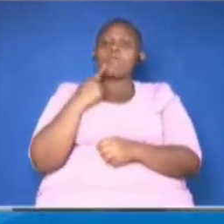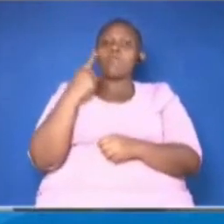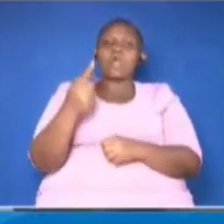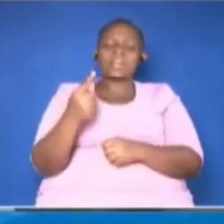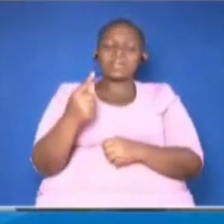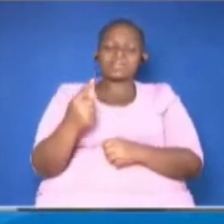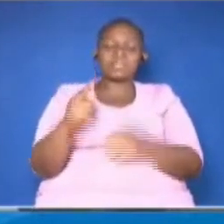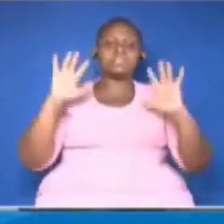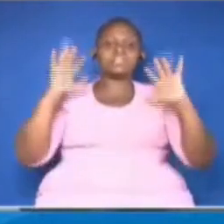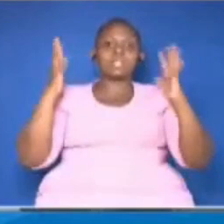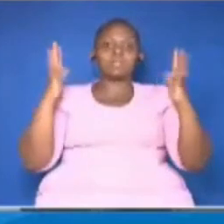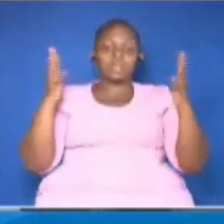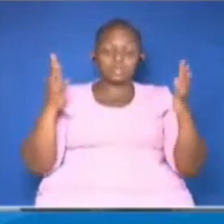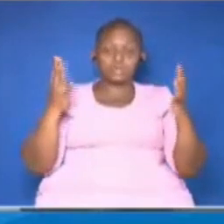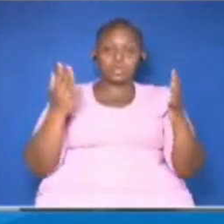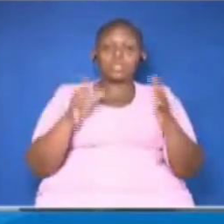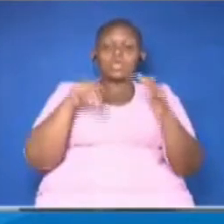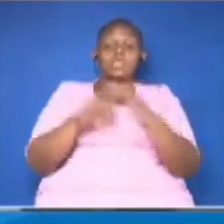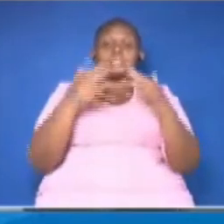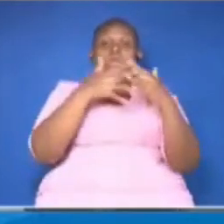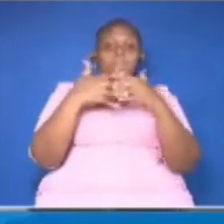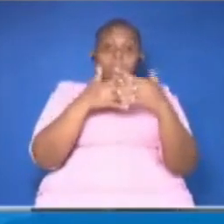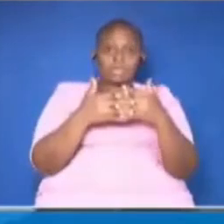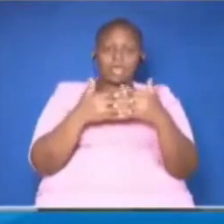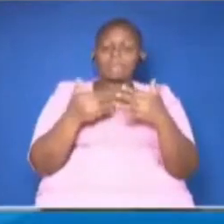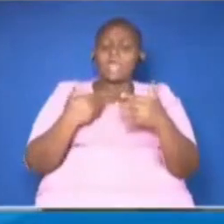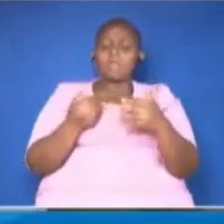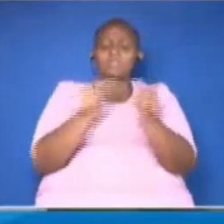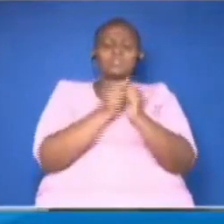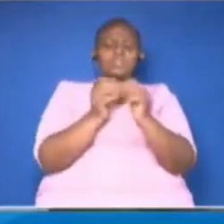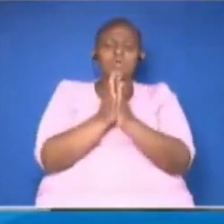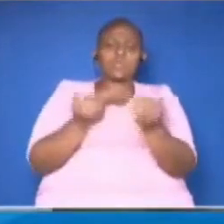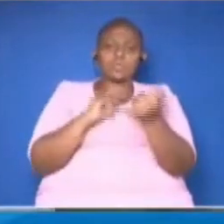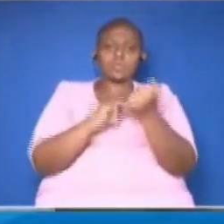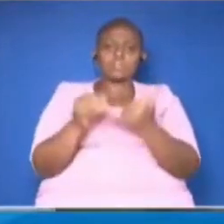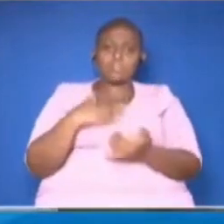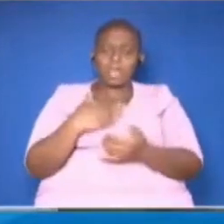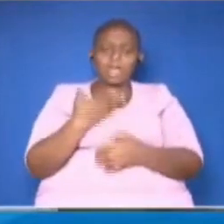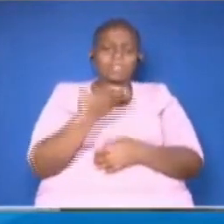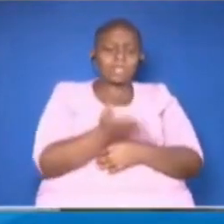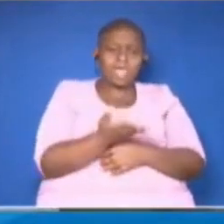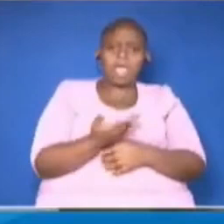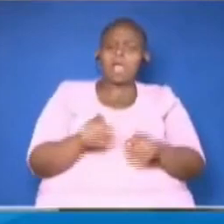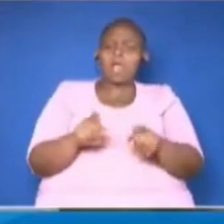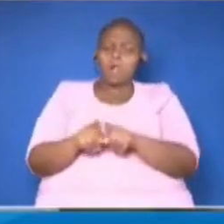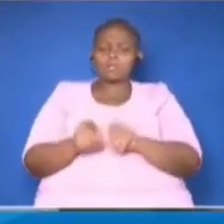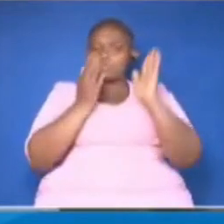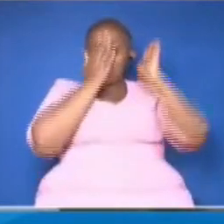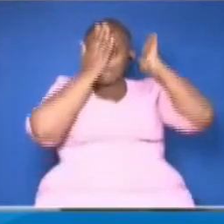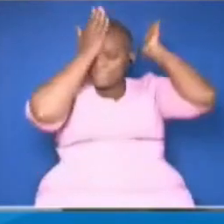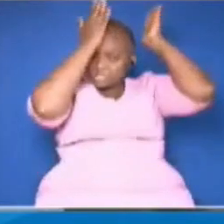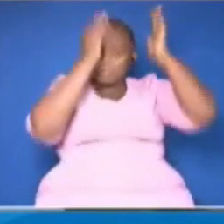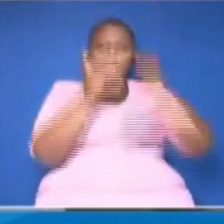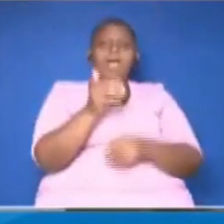the U.S. And I was there with my wife, and I was there with Reverend Bishop Adoyo